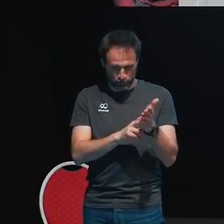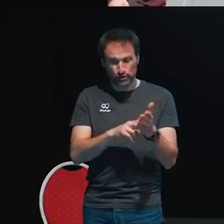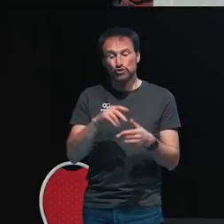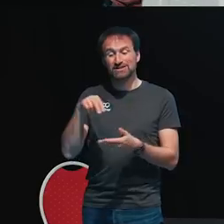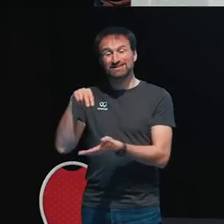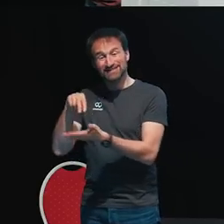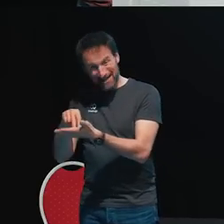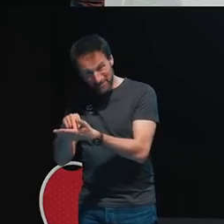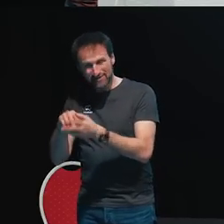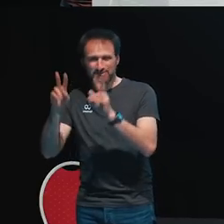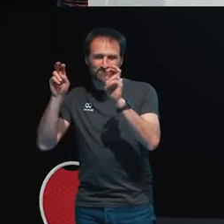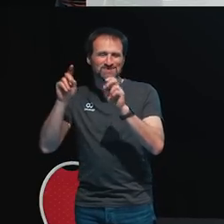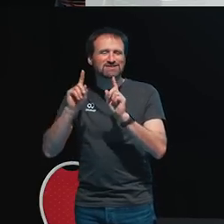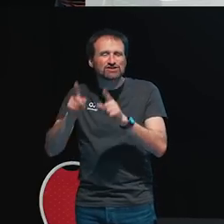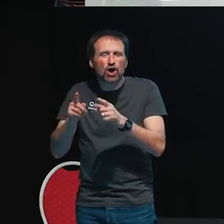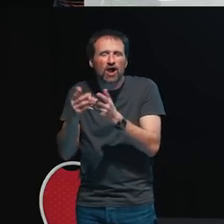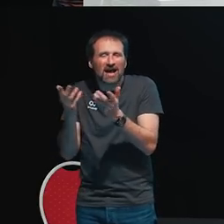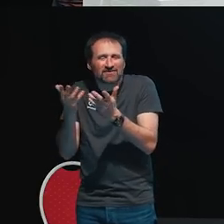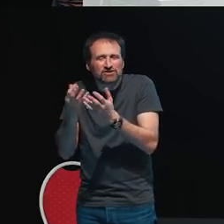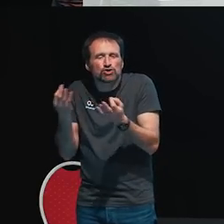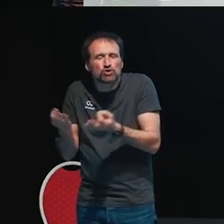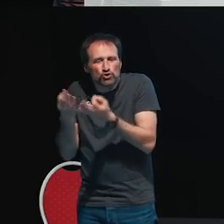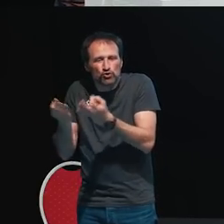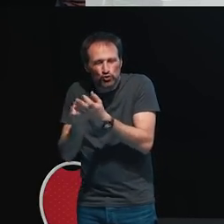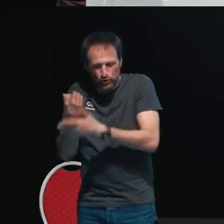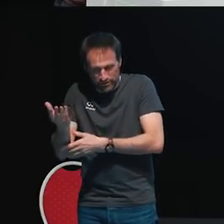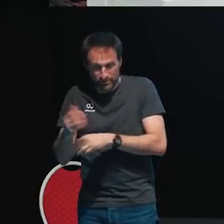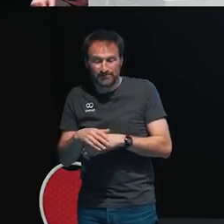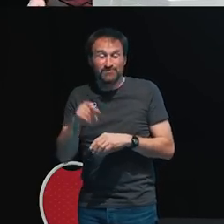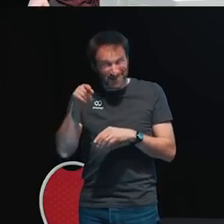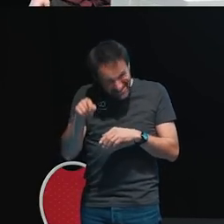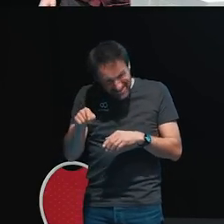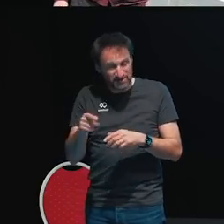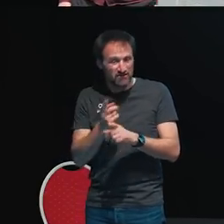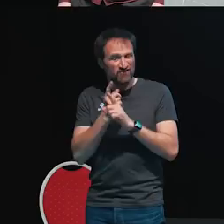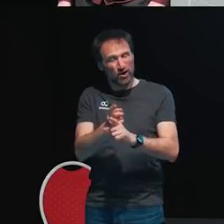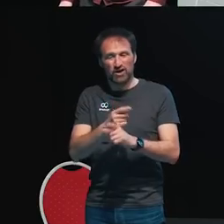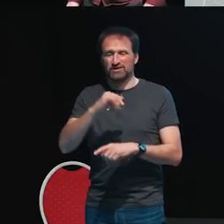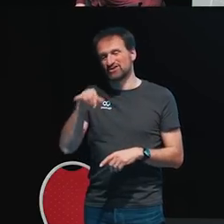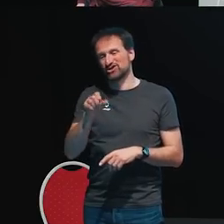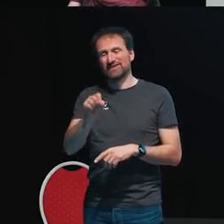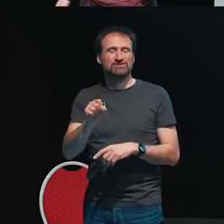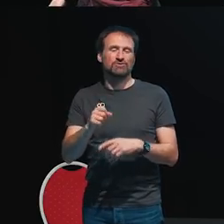something. And that leads to JavaScript having two